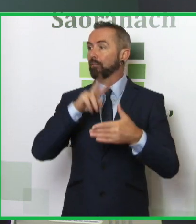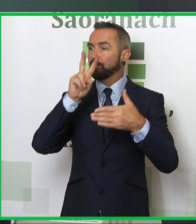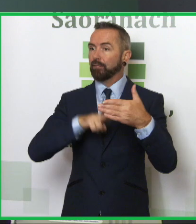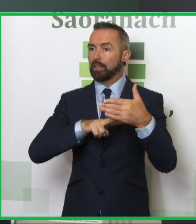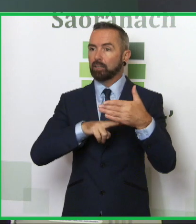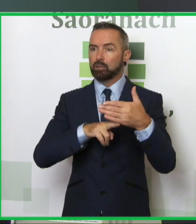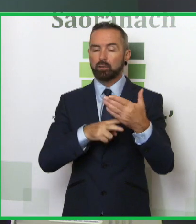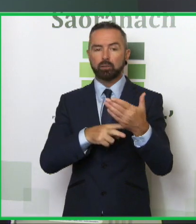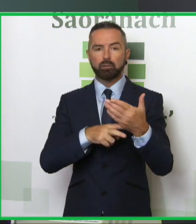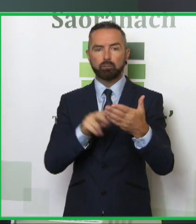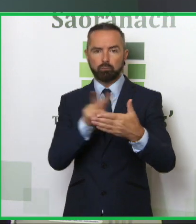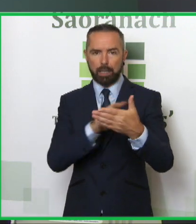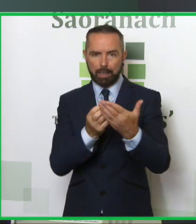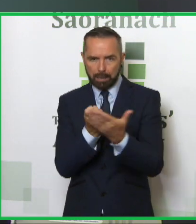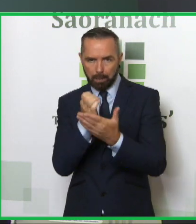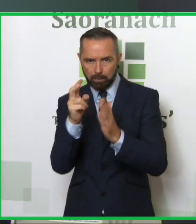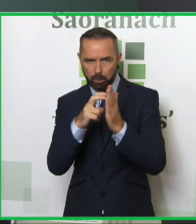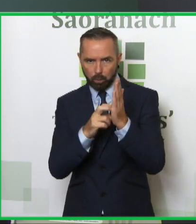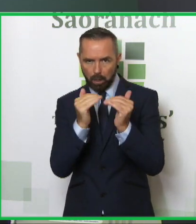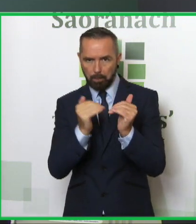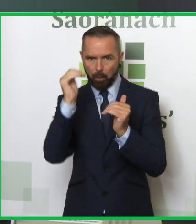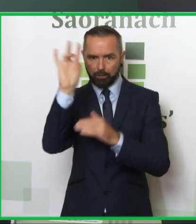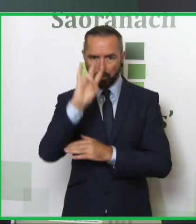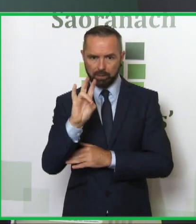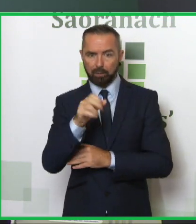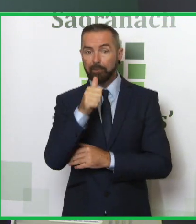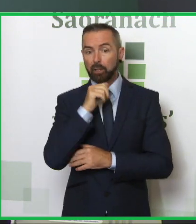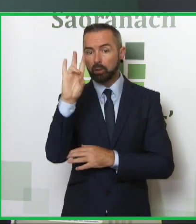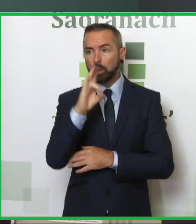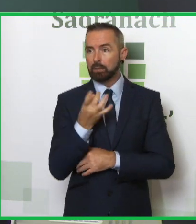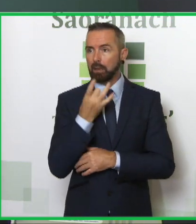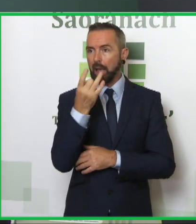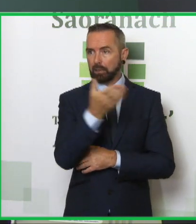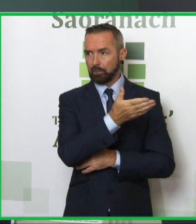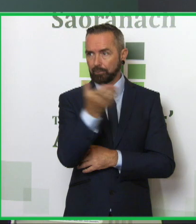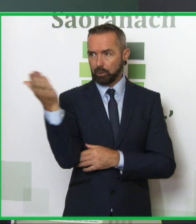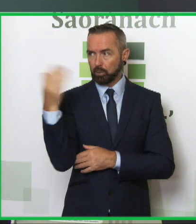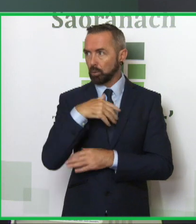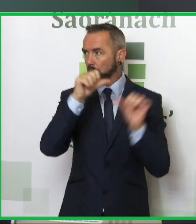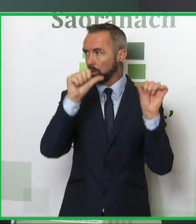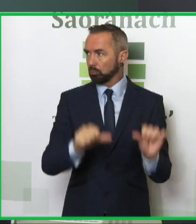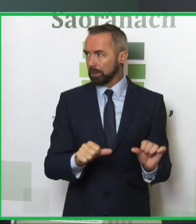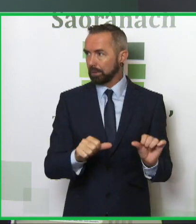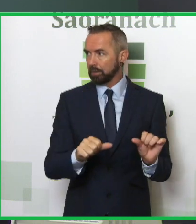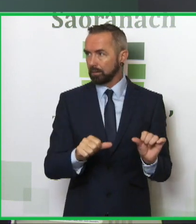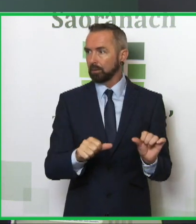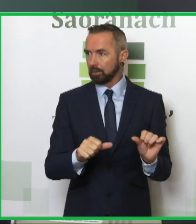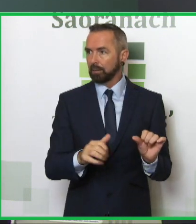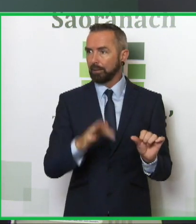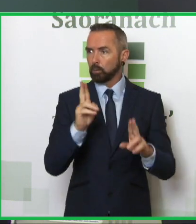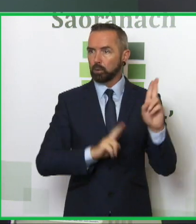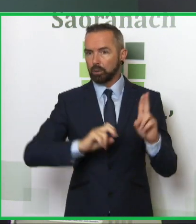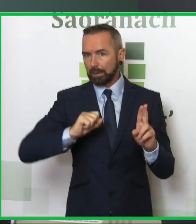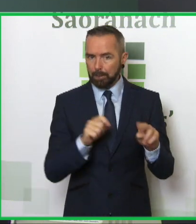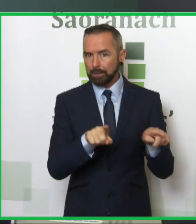explanatory text just above the question. So this first question you're being asked on to agree with whether we should retain